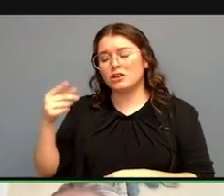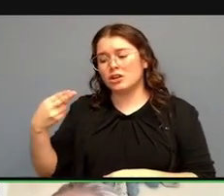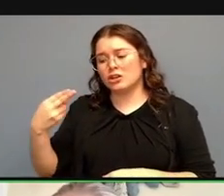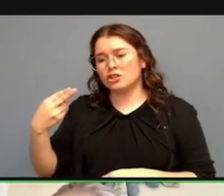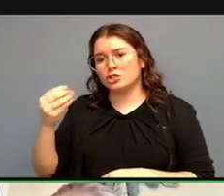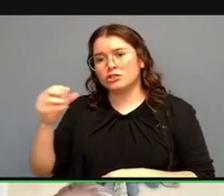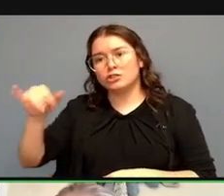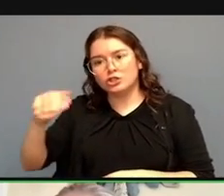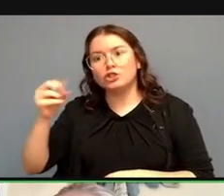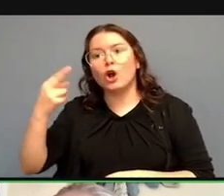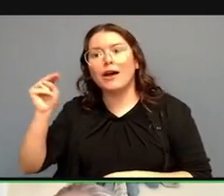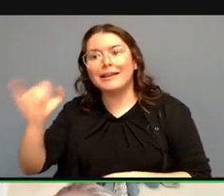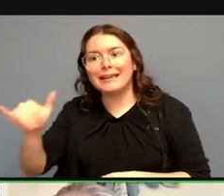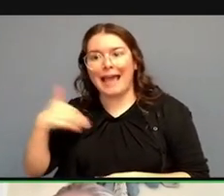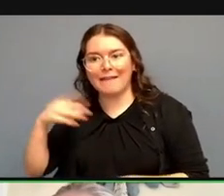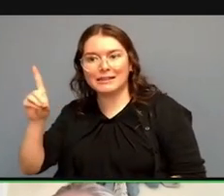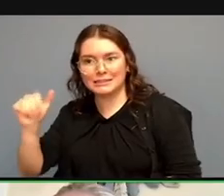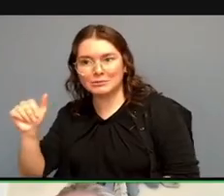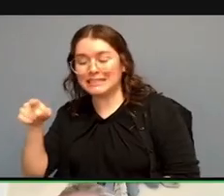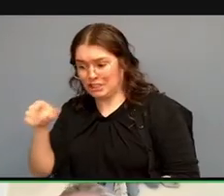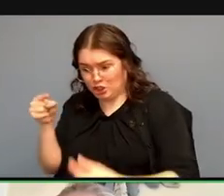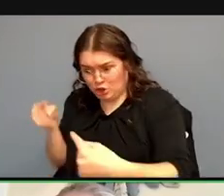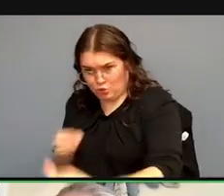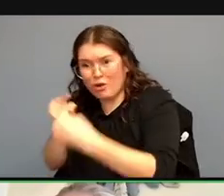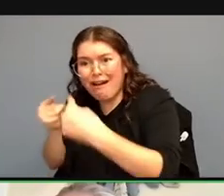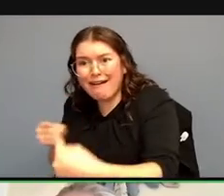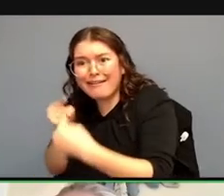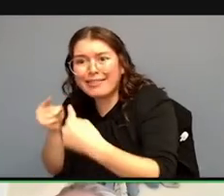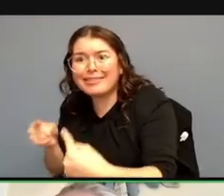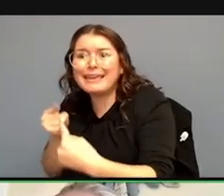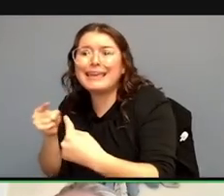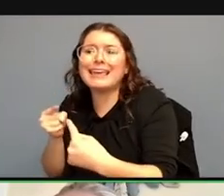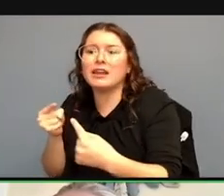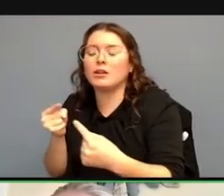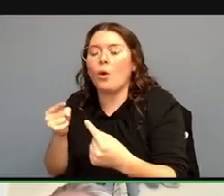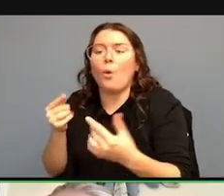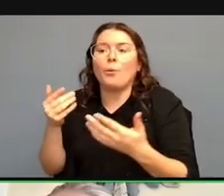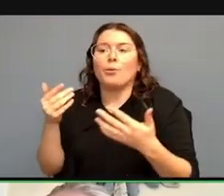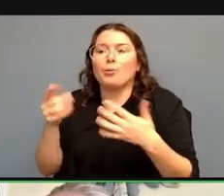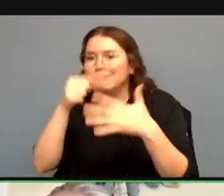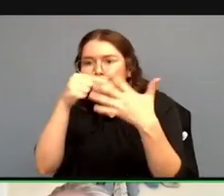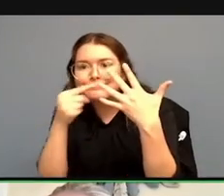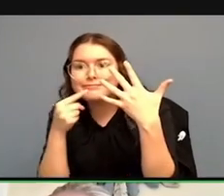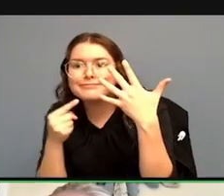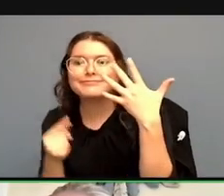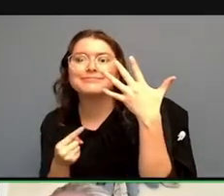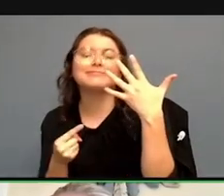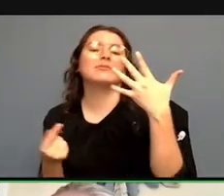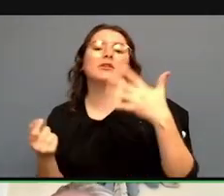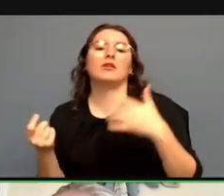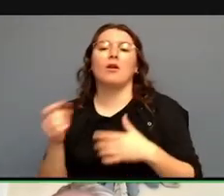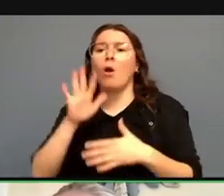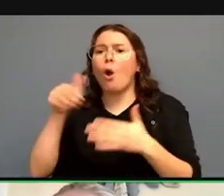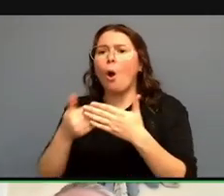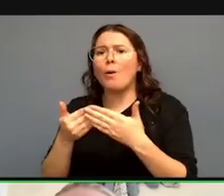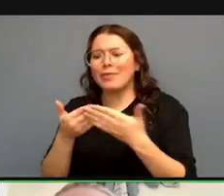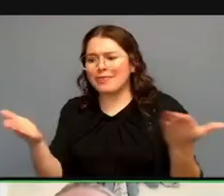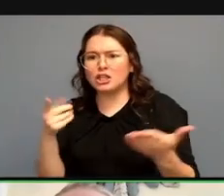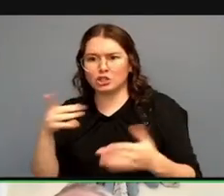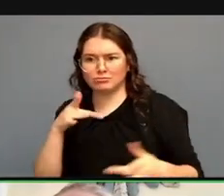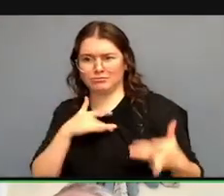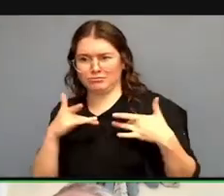a disability, he's struggling in, X, Y, Z ways, all the things that you're concerned